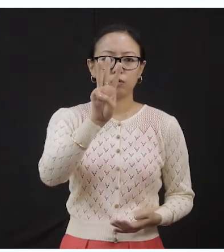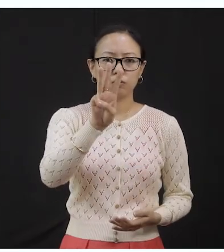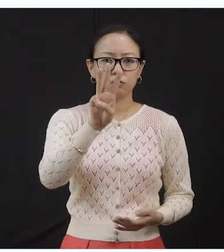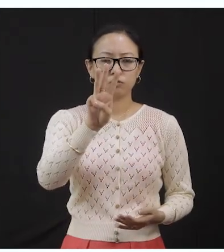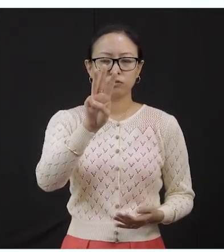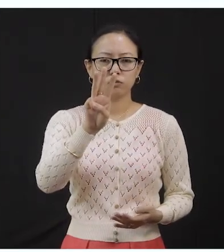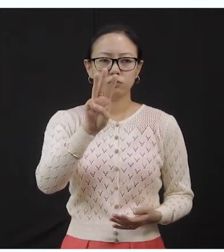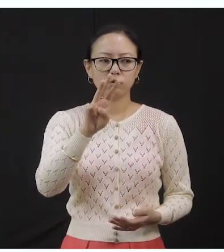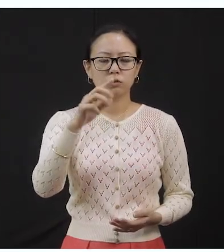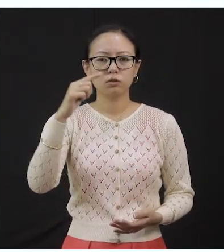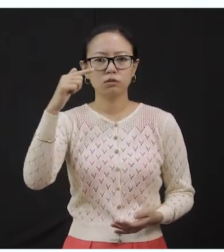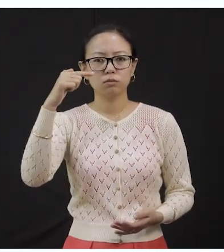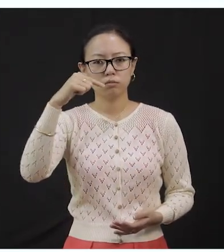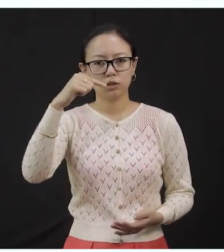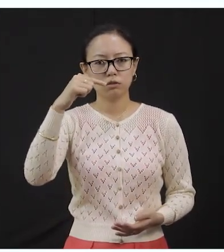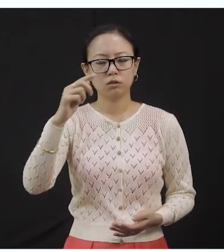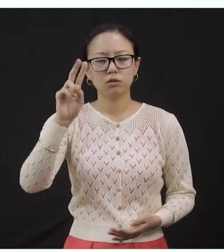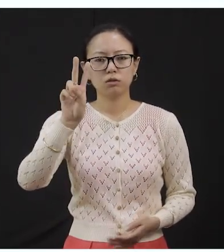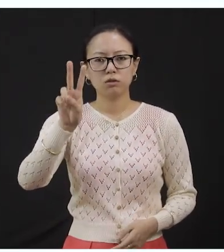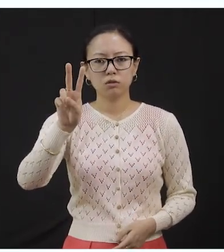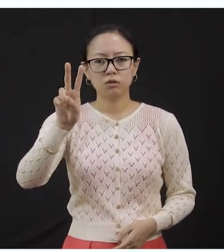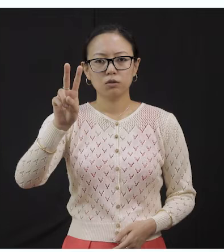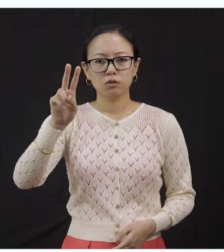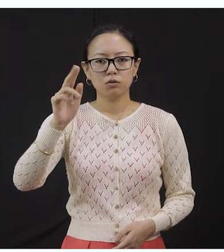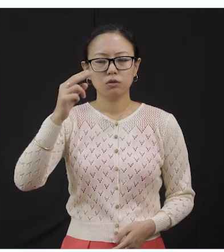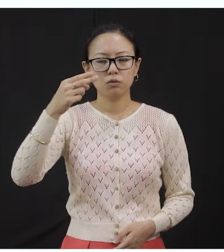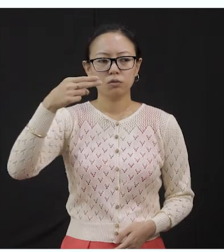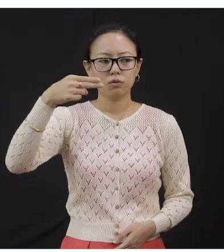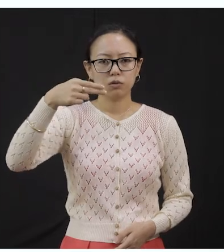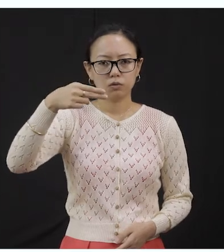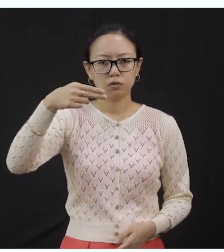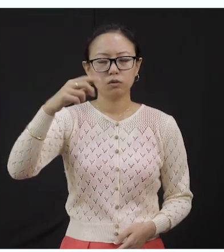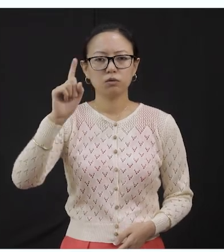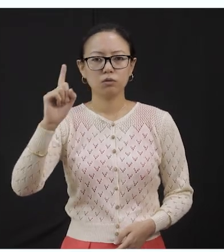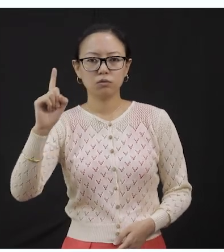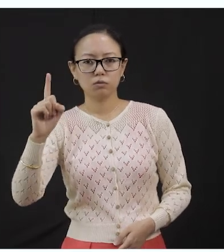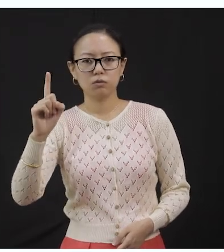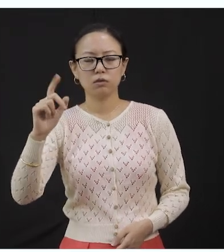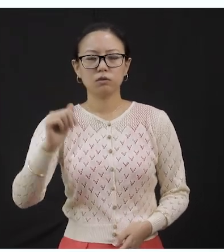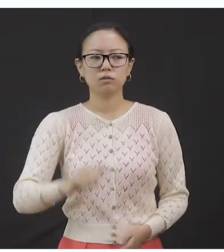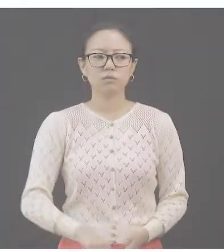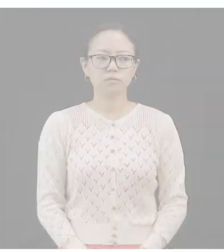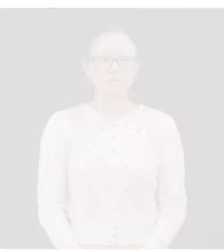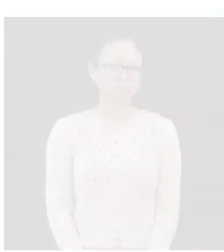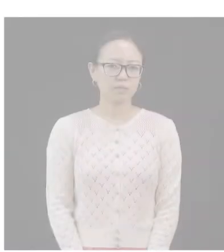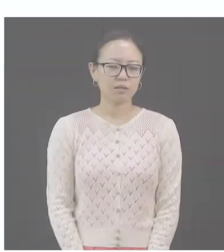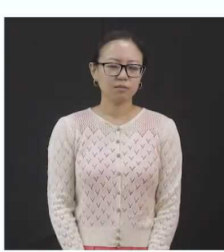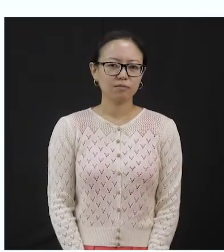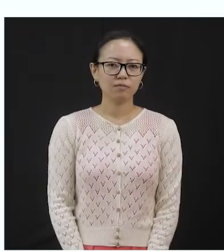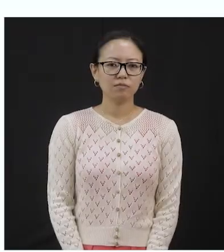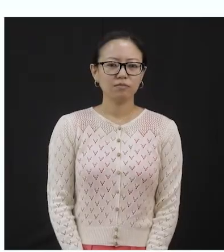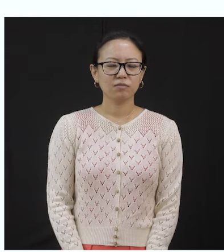is equal to 1. Okay. 3 minus 2 is equal to 1.